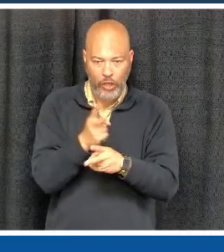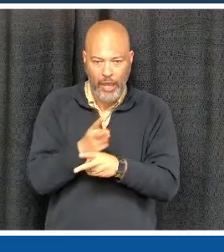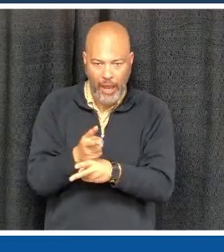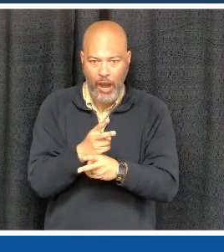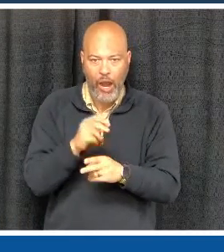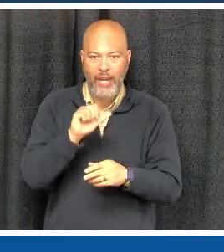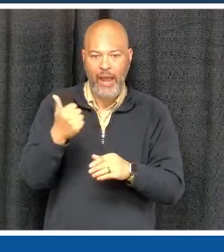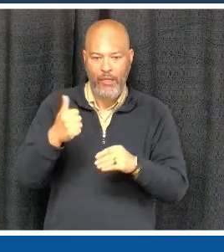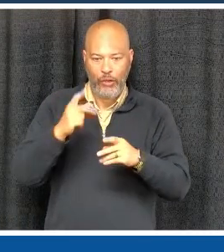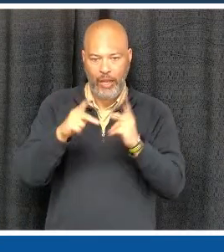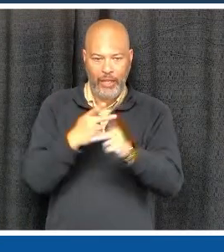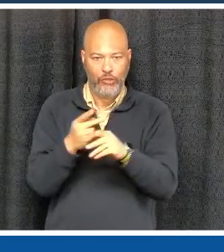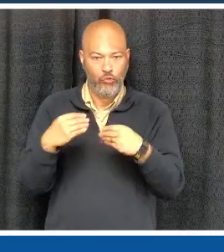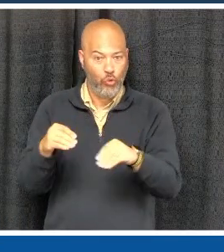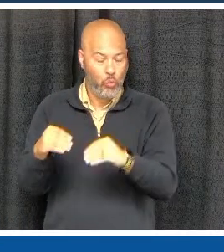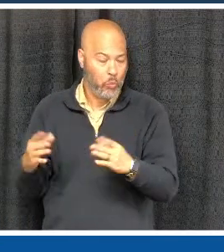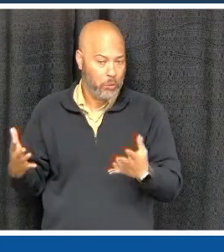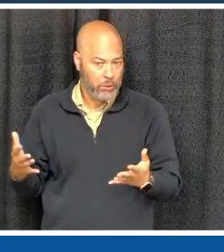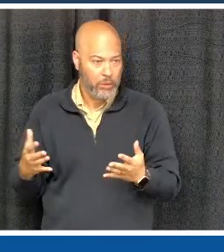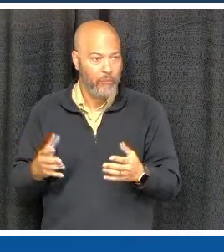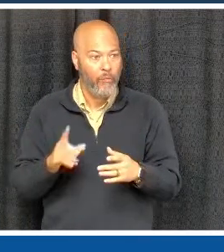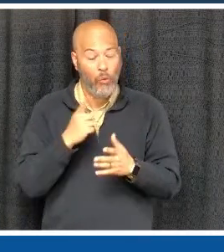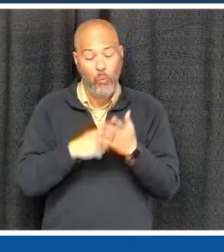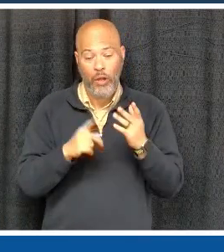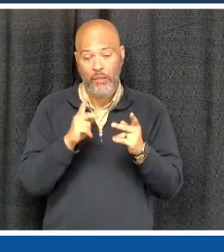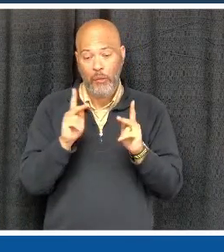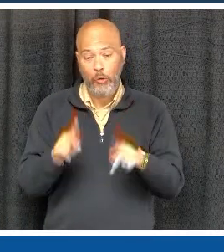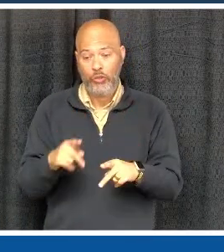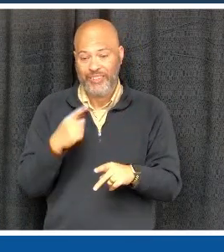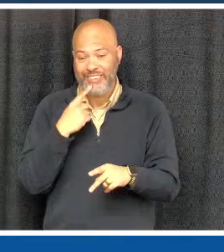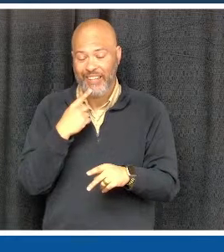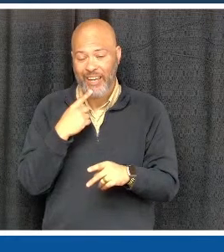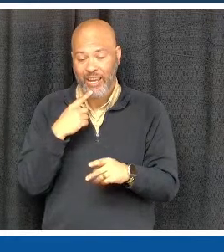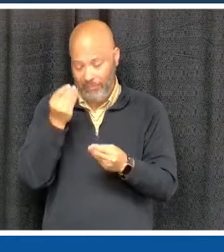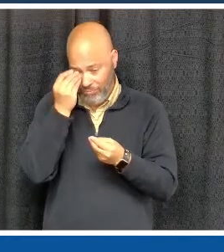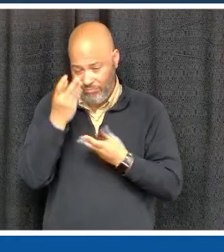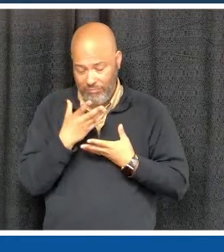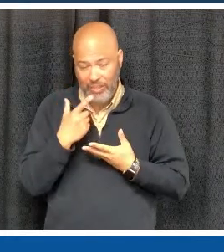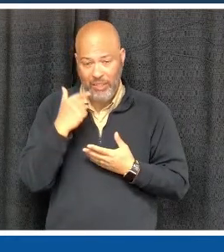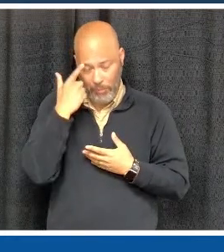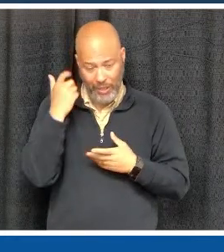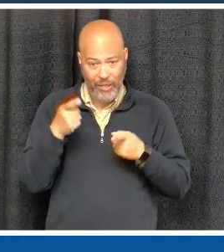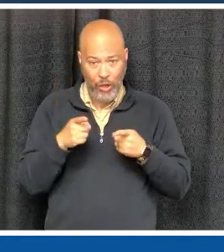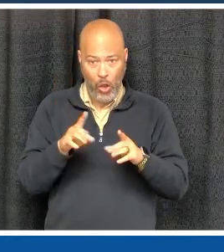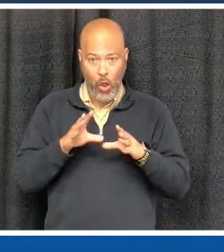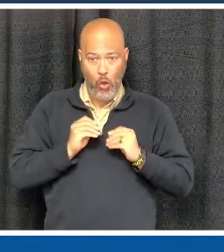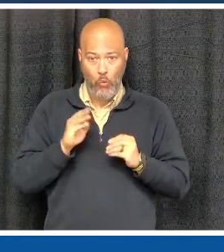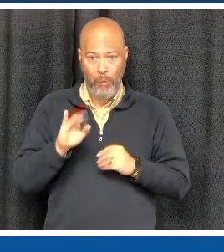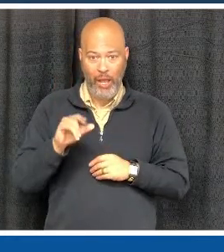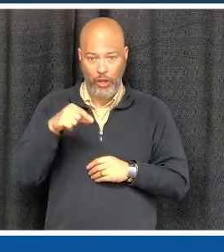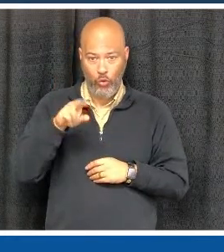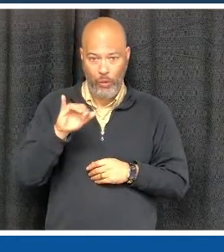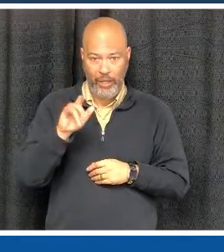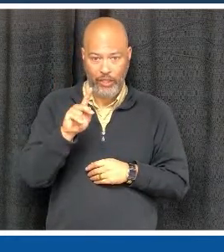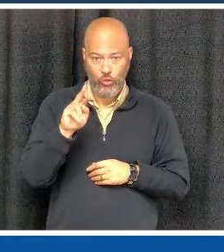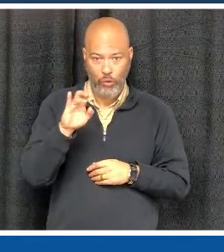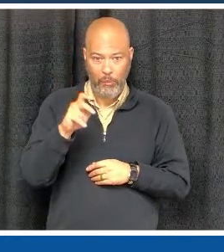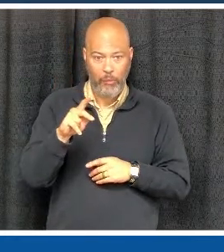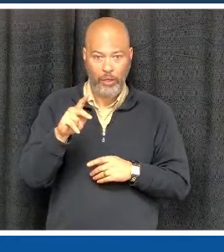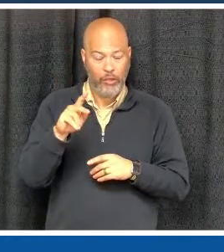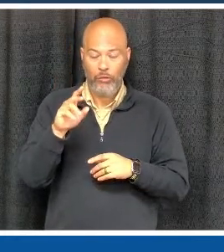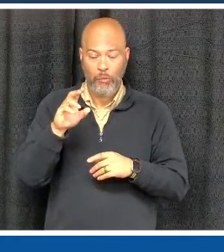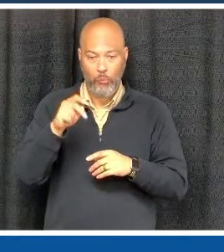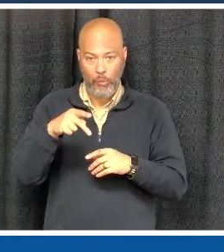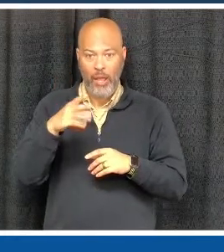establishments. What the applicant did tell us from the floor is that because it's currently owned by Quick Trip and with McDonald's being